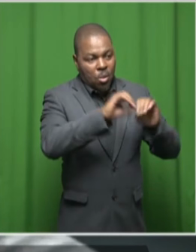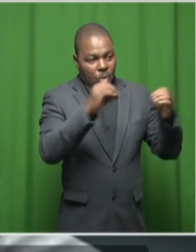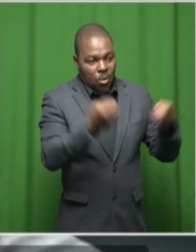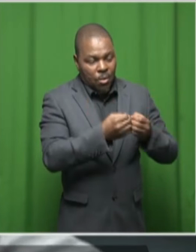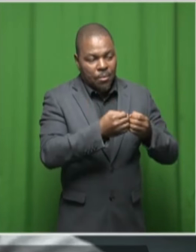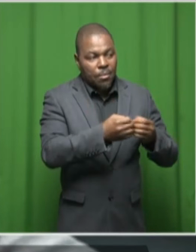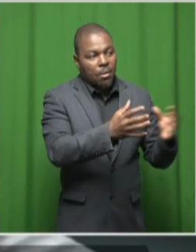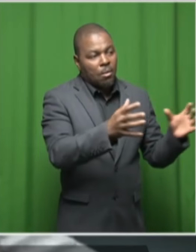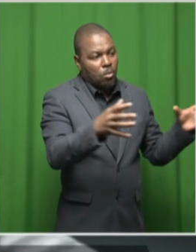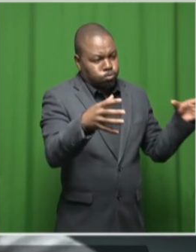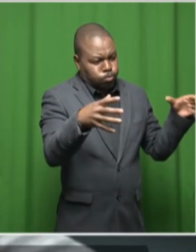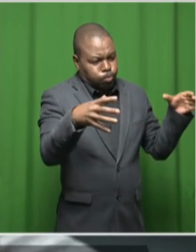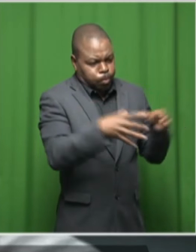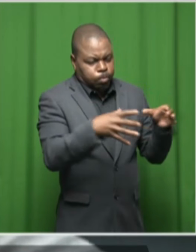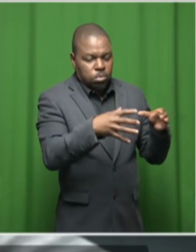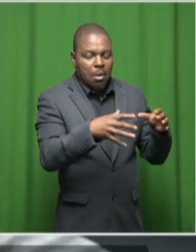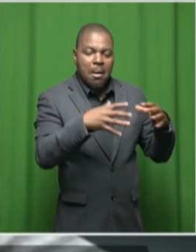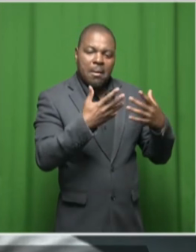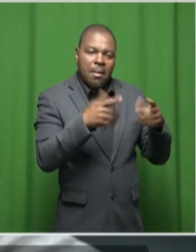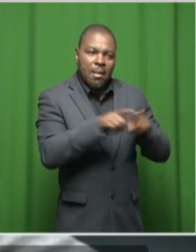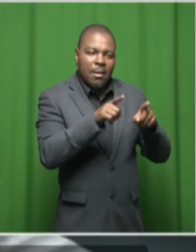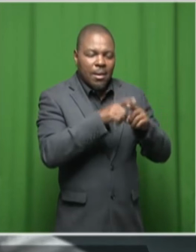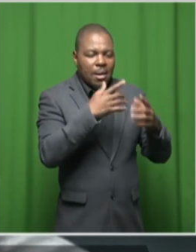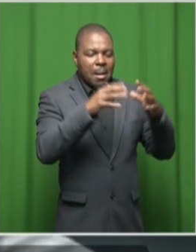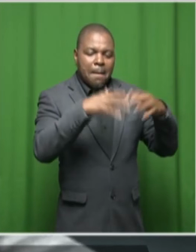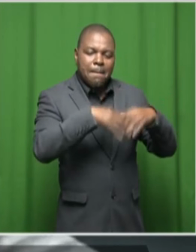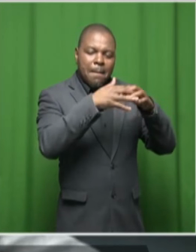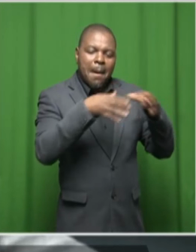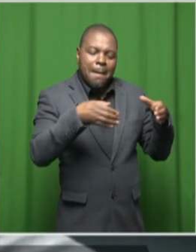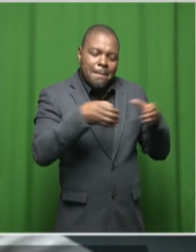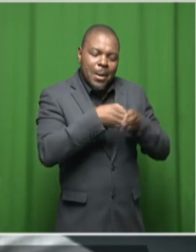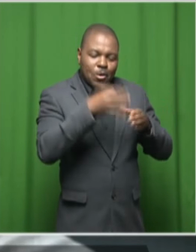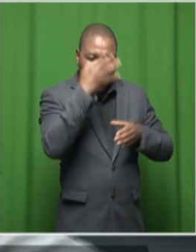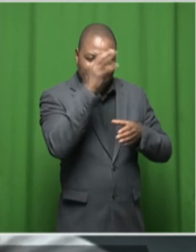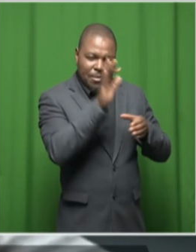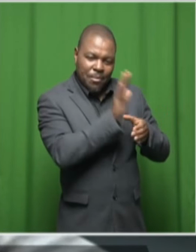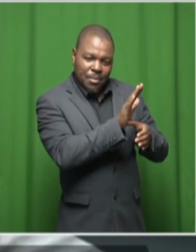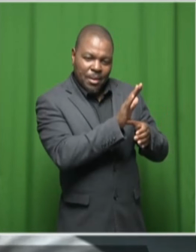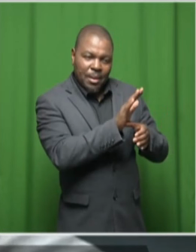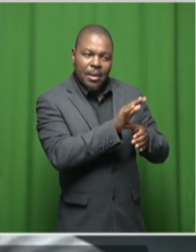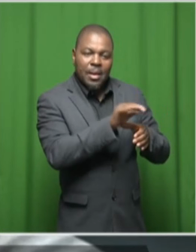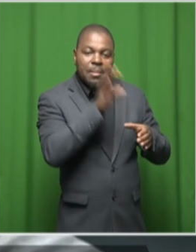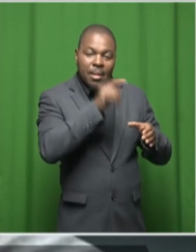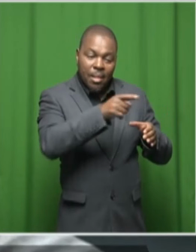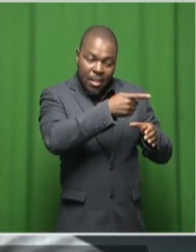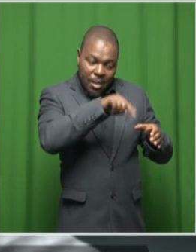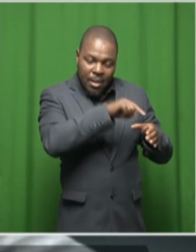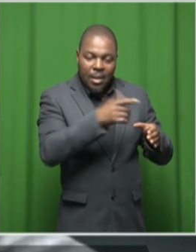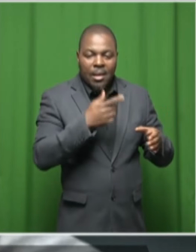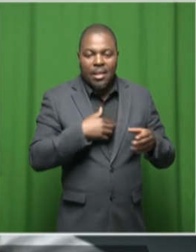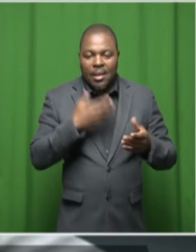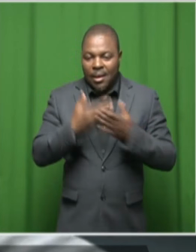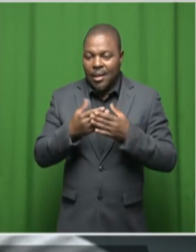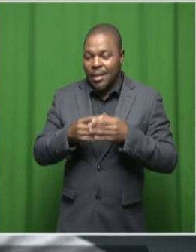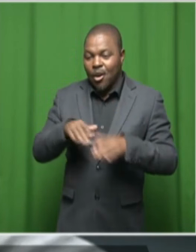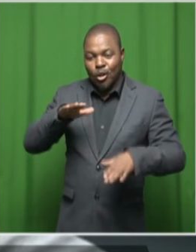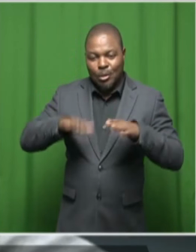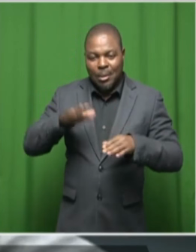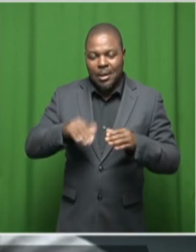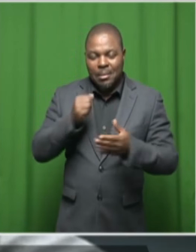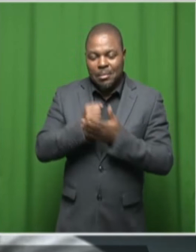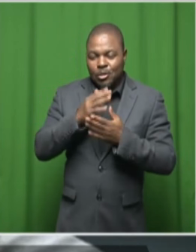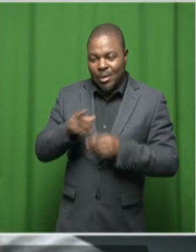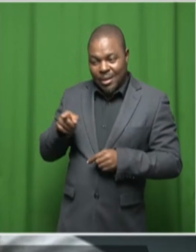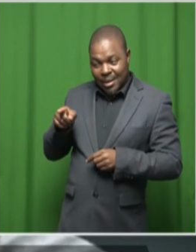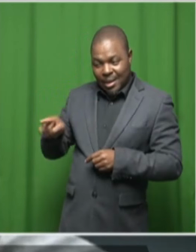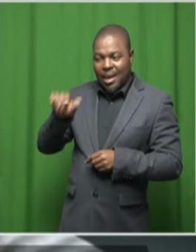come together and form what's called a minority government, wherein they automatically make the ANC the biggest